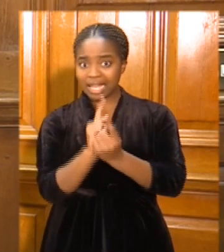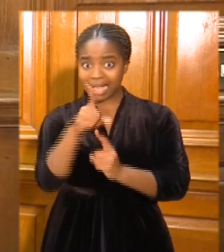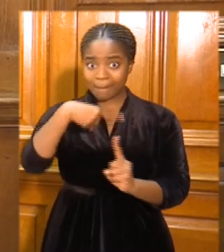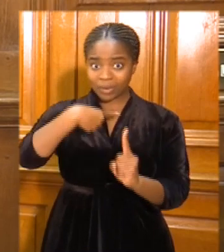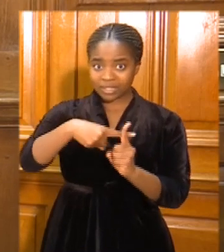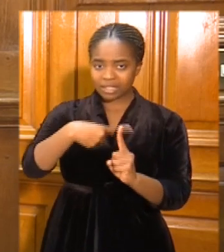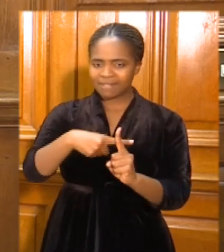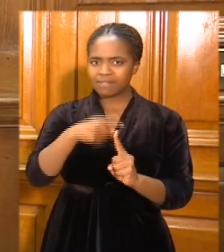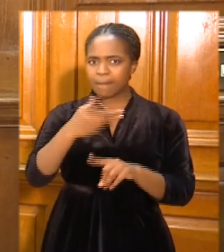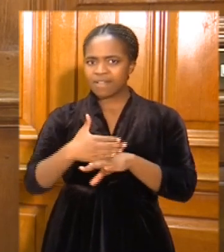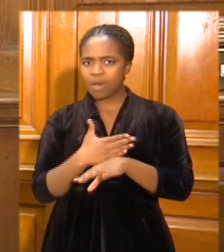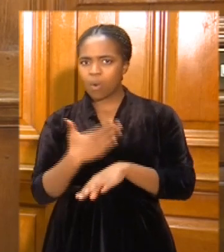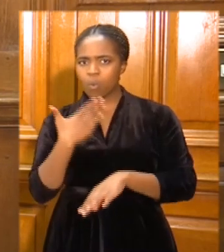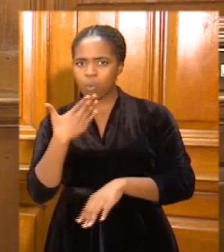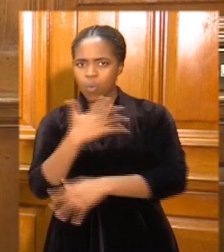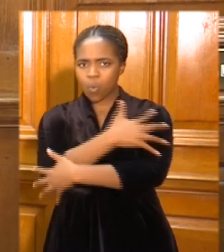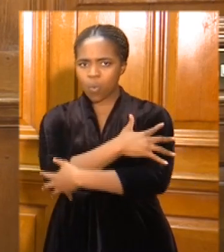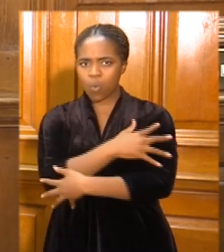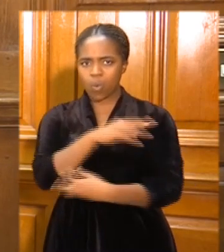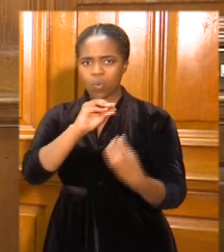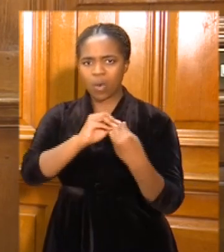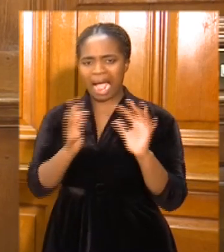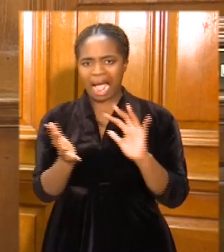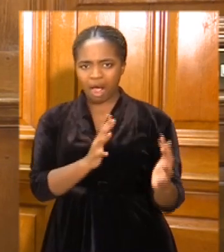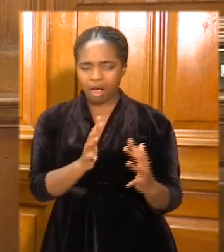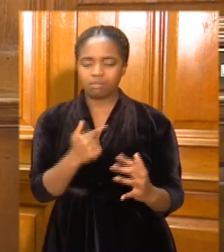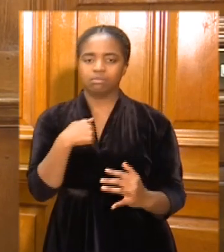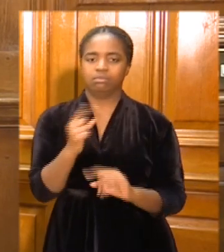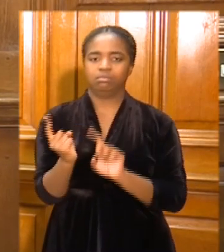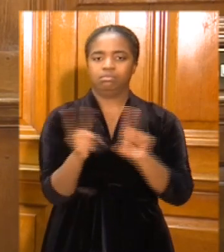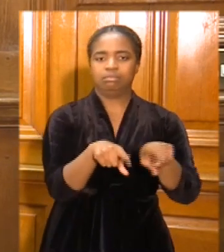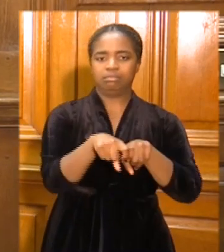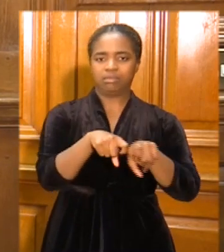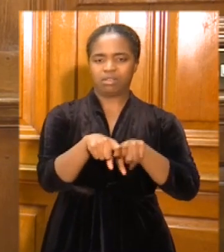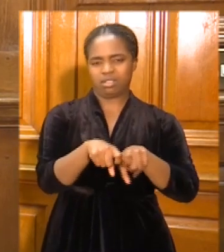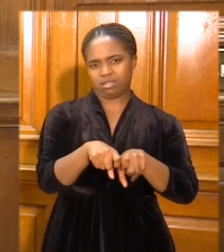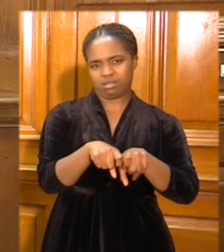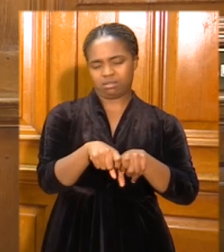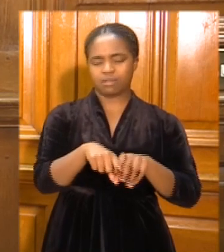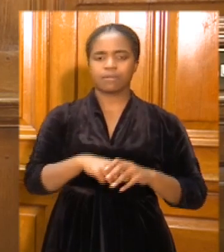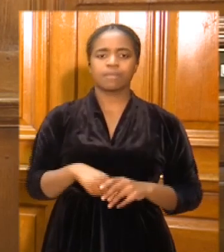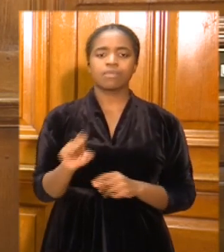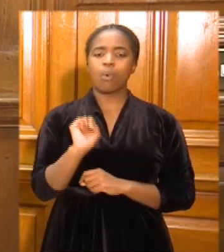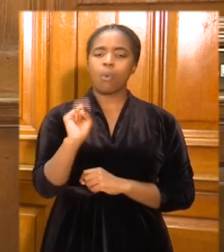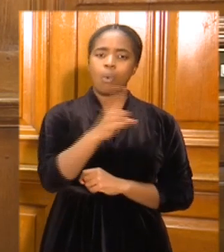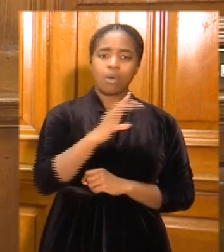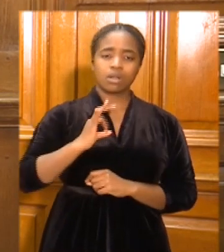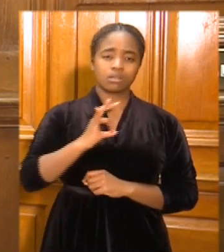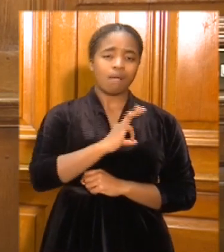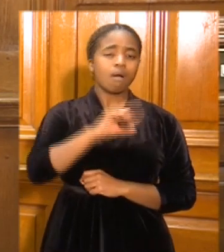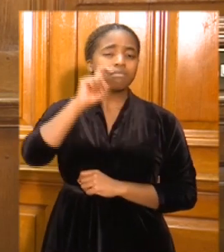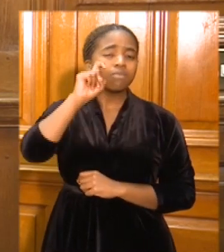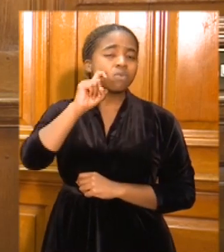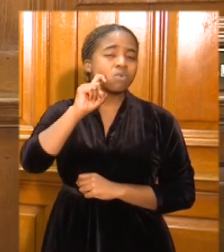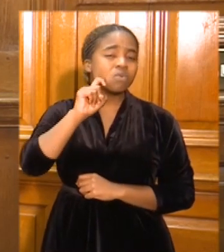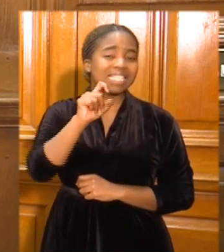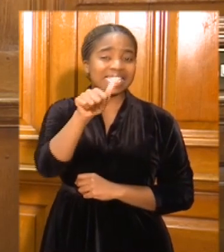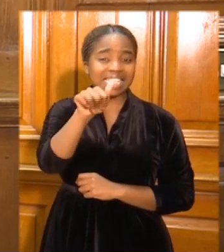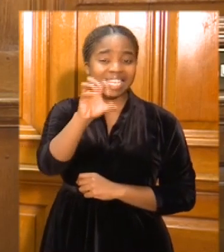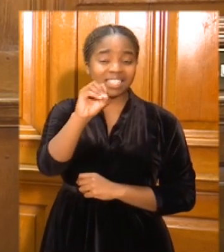positive. Because of their vulnerability, all staff who are older than 60 years